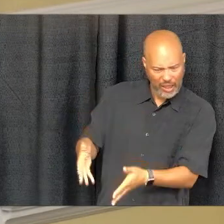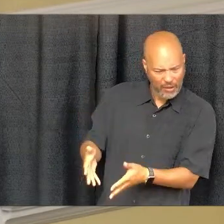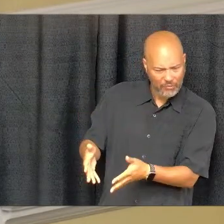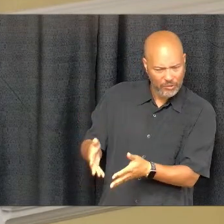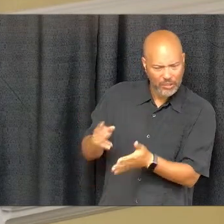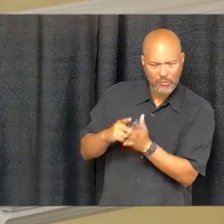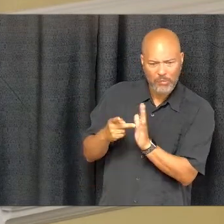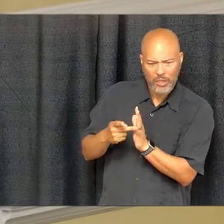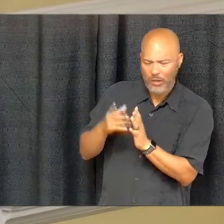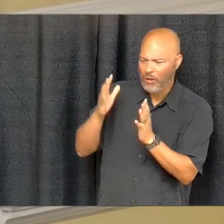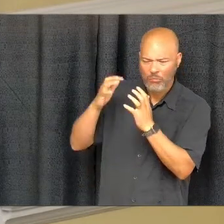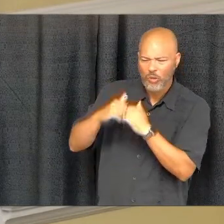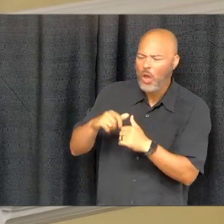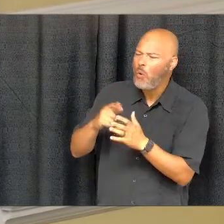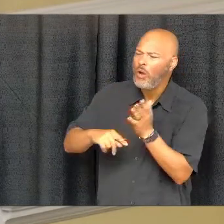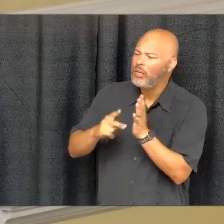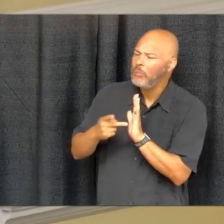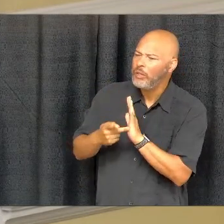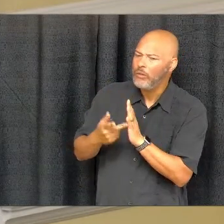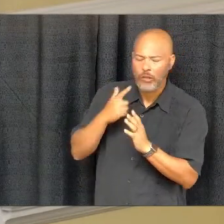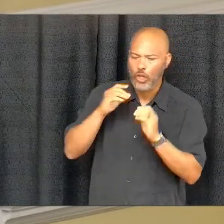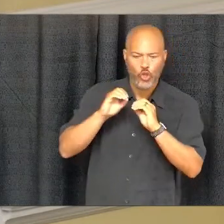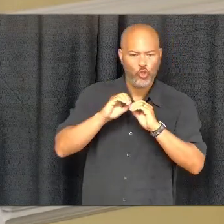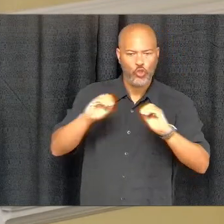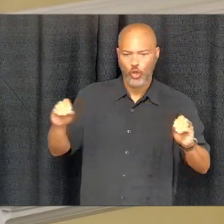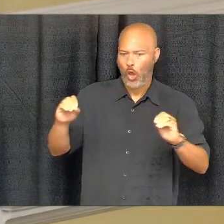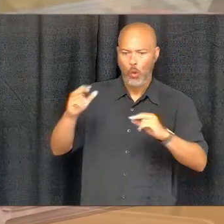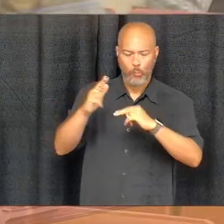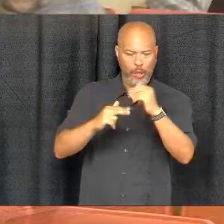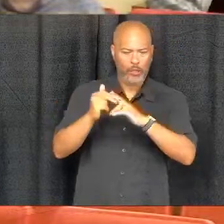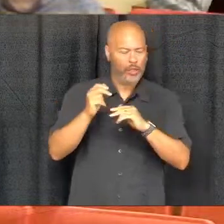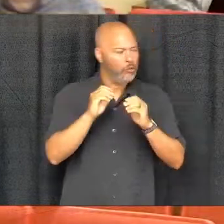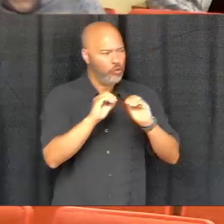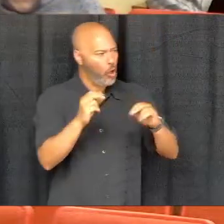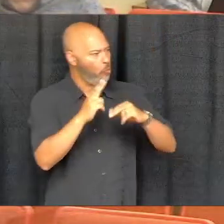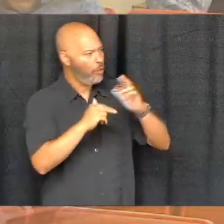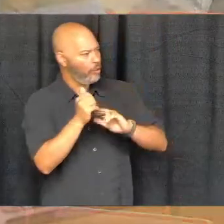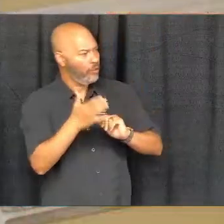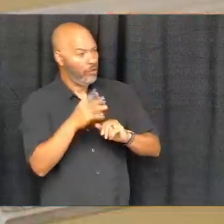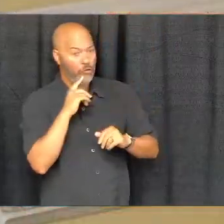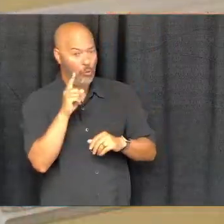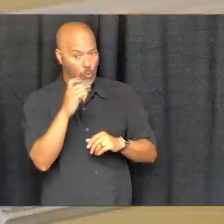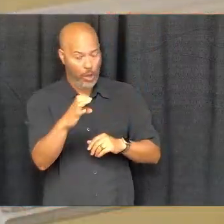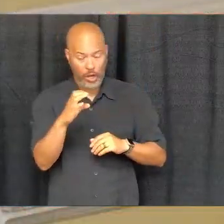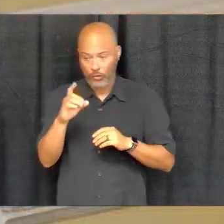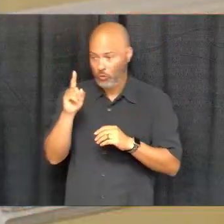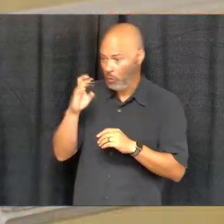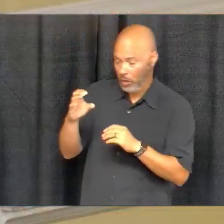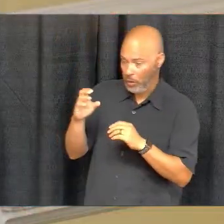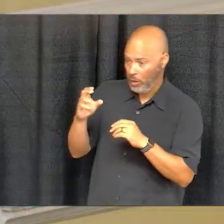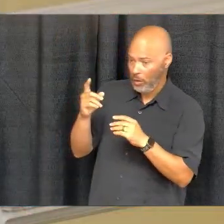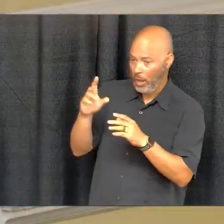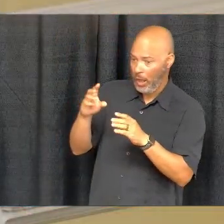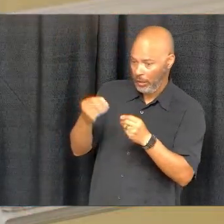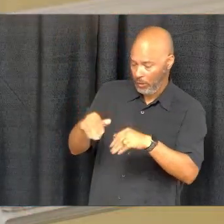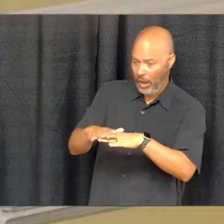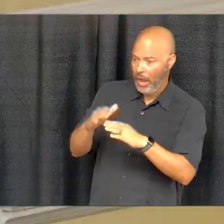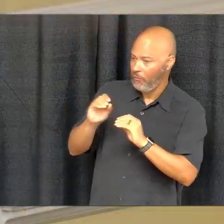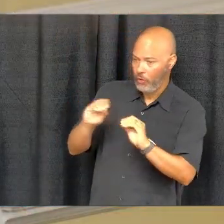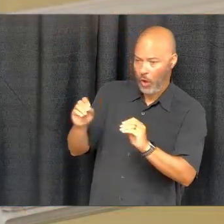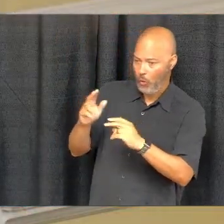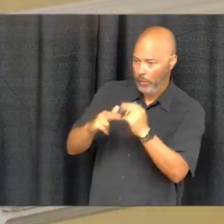they're dilapidated? What's going on No with those vacant? structure on them. No structure at all. So 100 of those lots have no structure. Correct. Thank